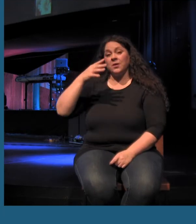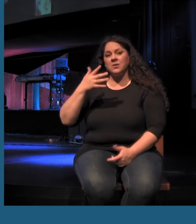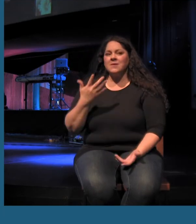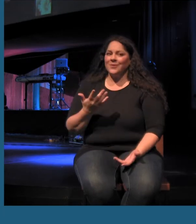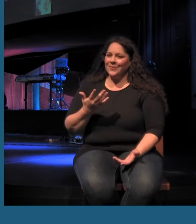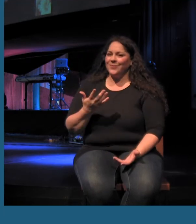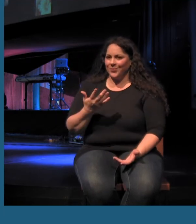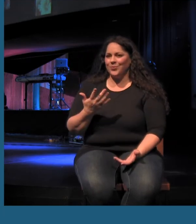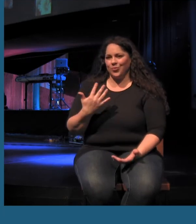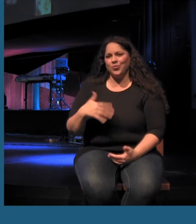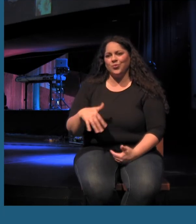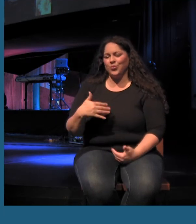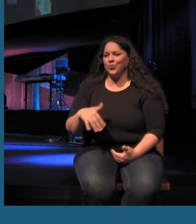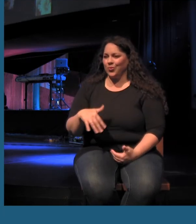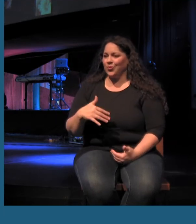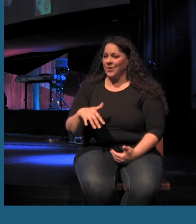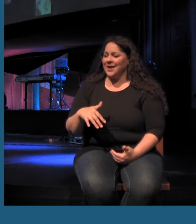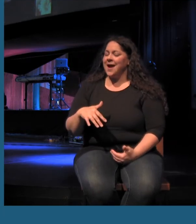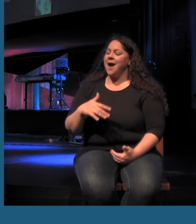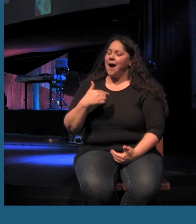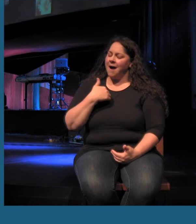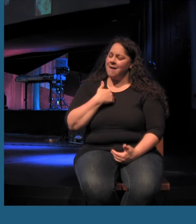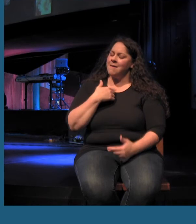And for me, what I want to be so